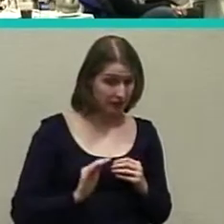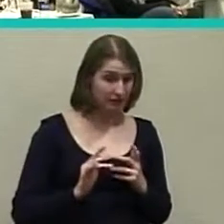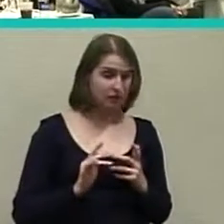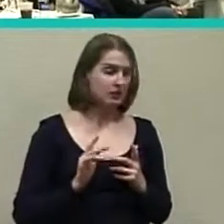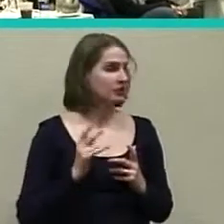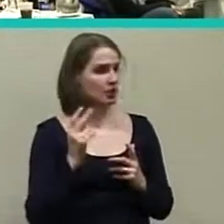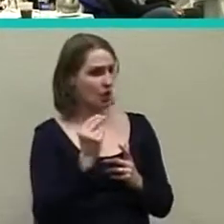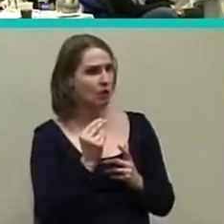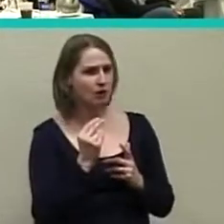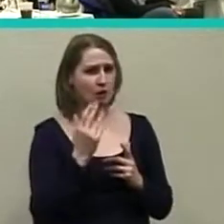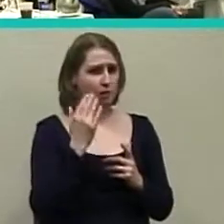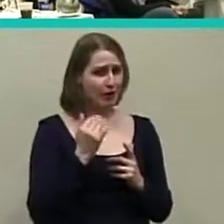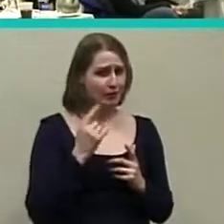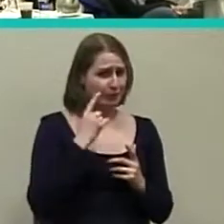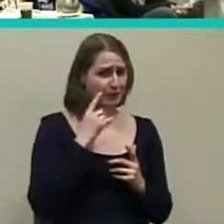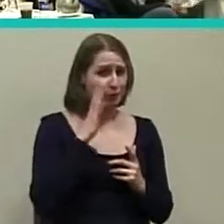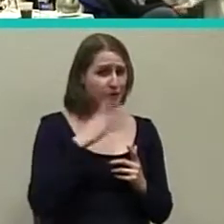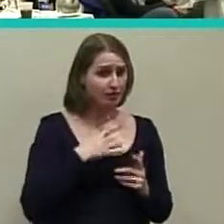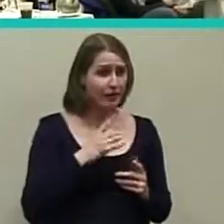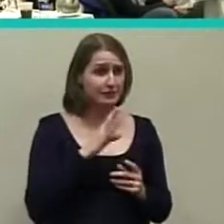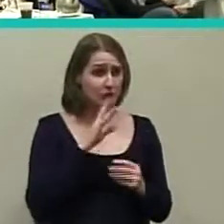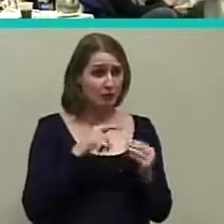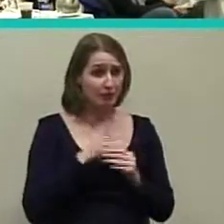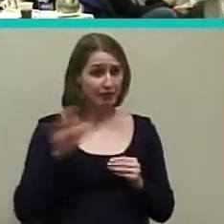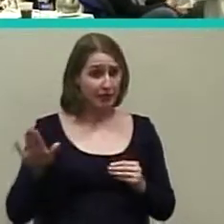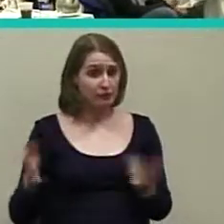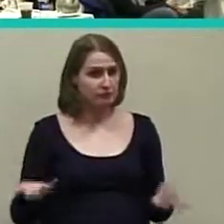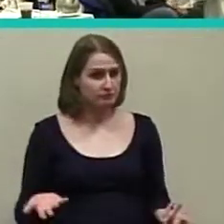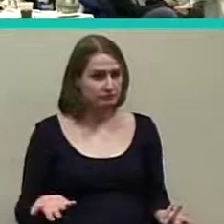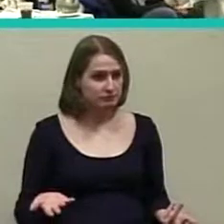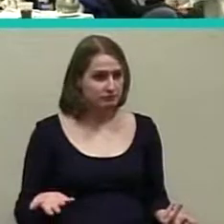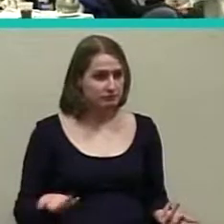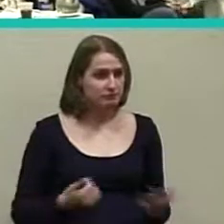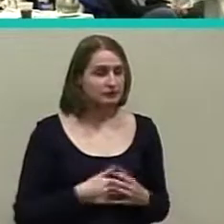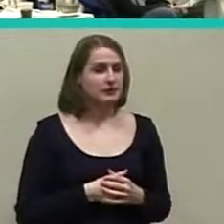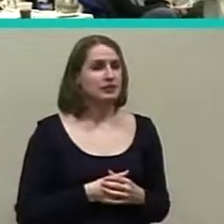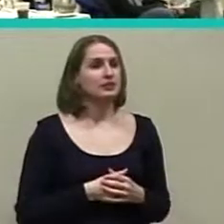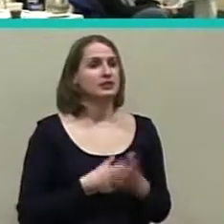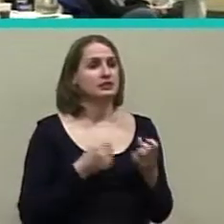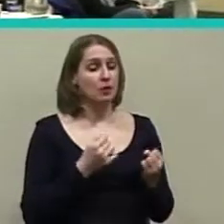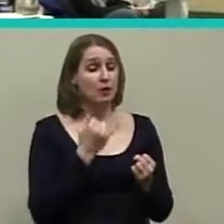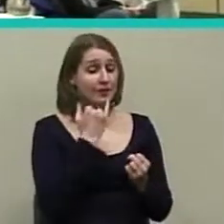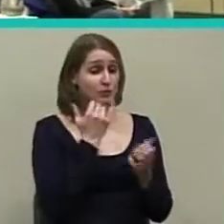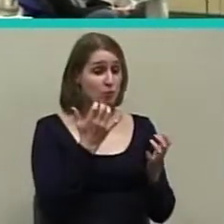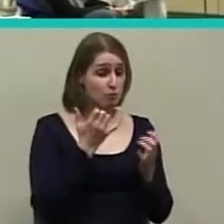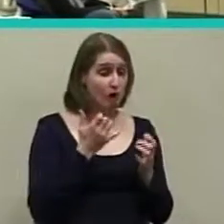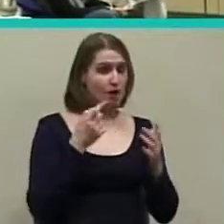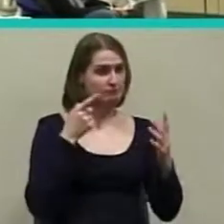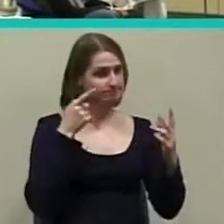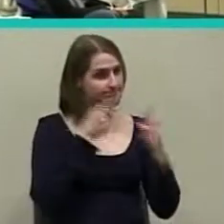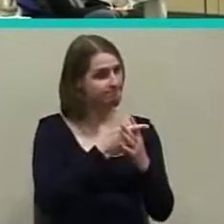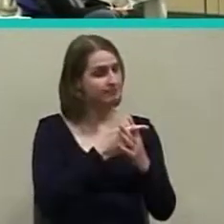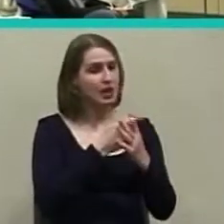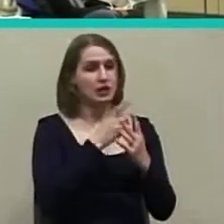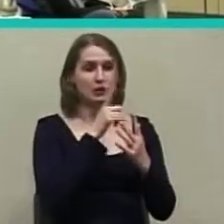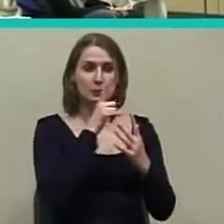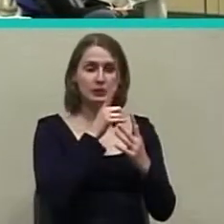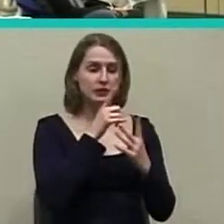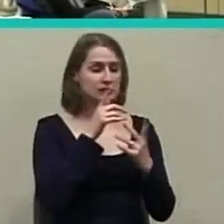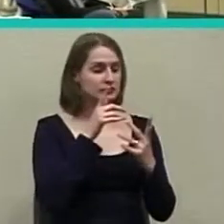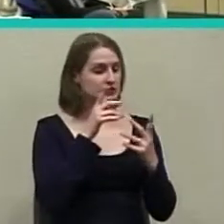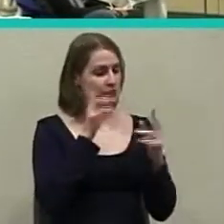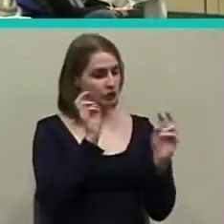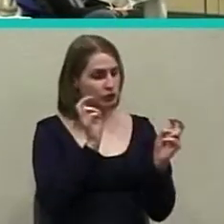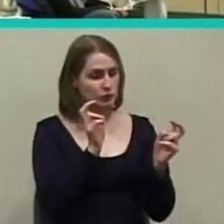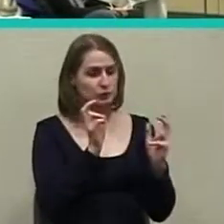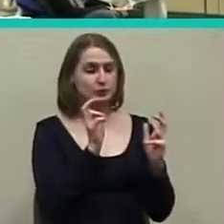saying it about theirs? Okay? If somebody wanted to get across to you the seriousness, the concern, the issues,